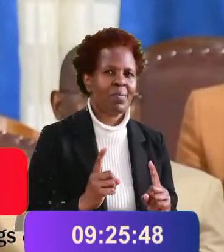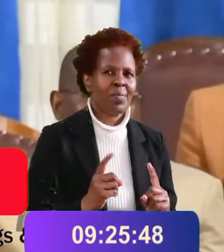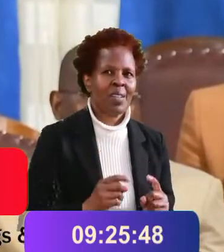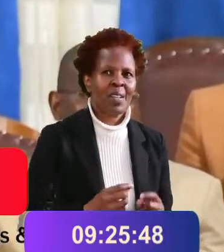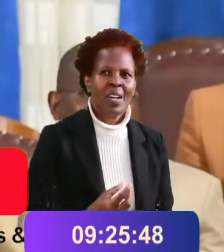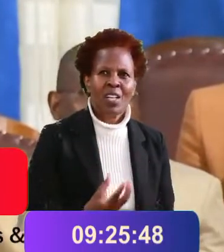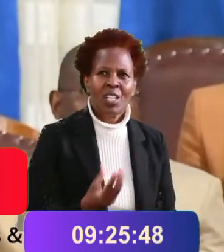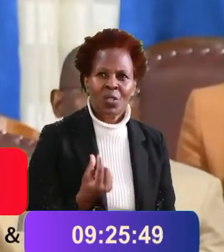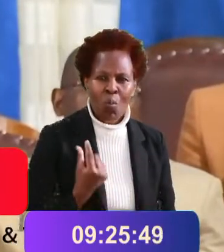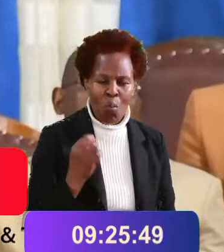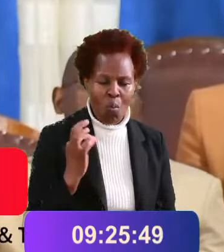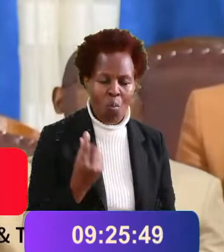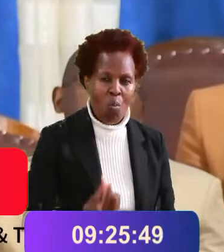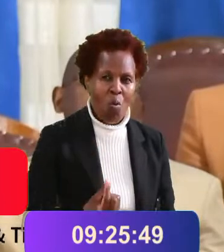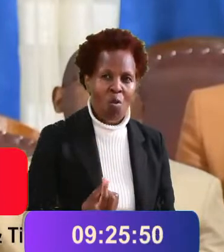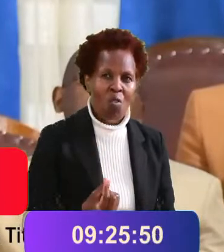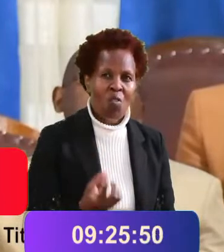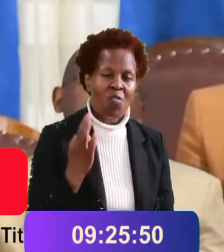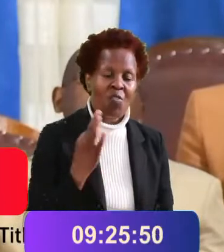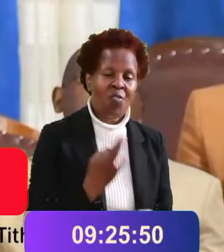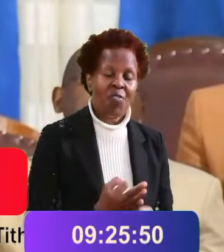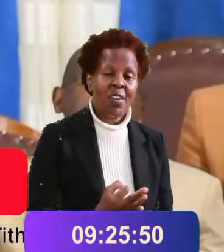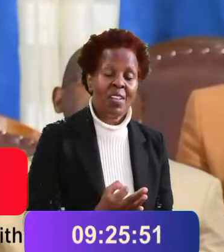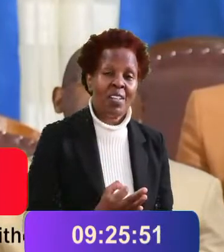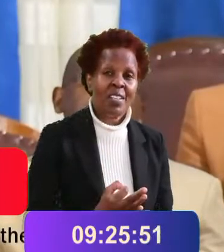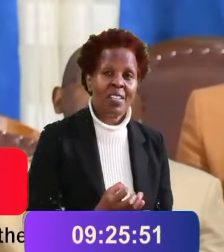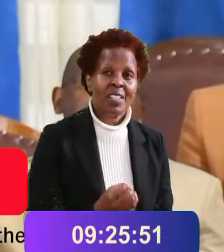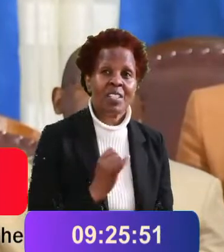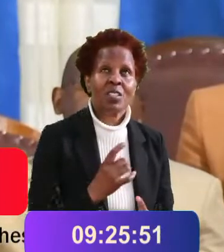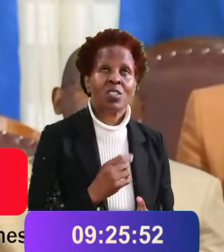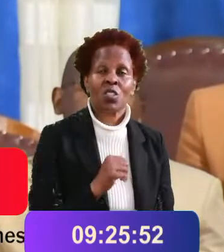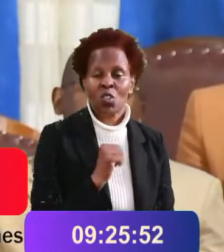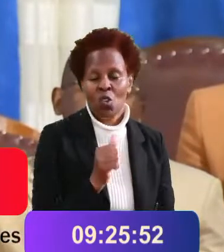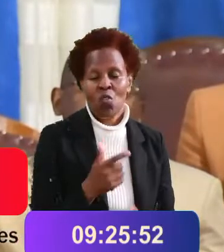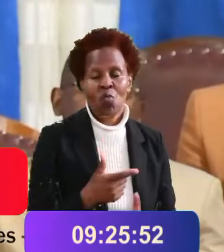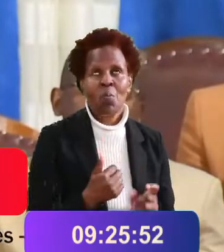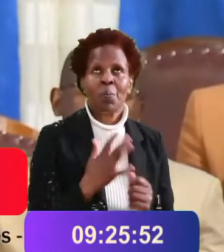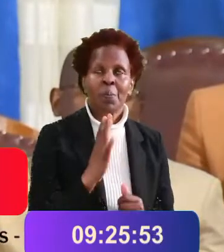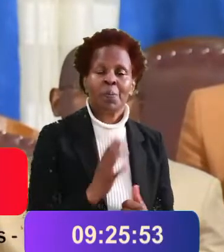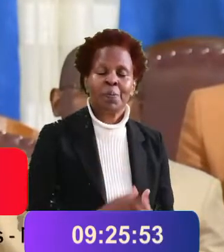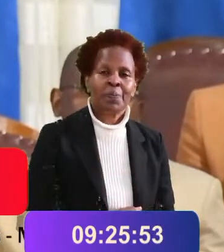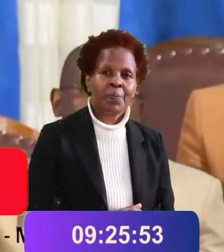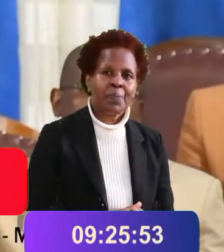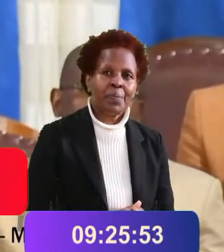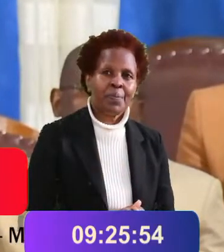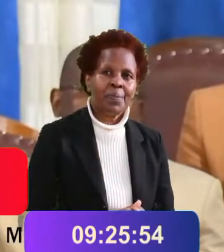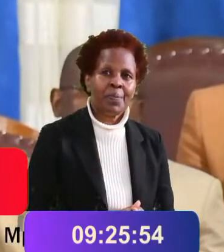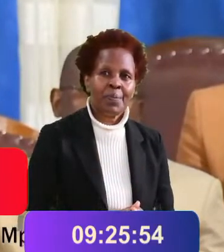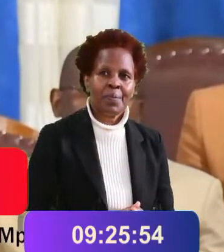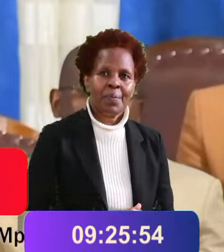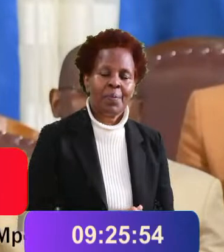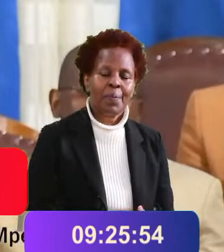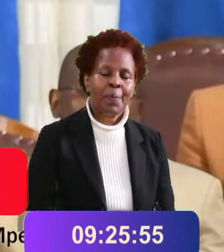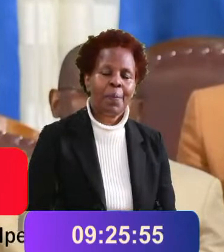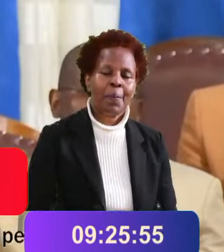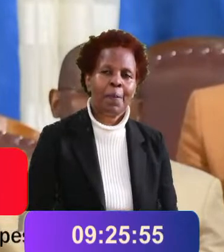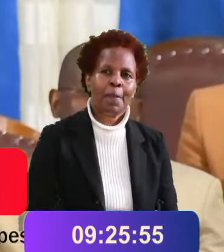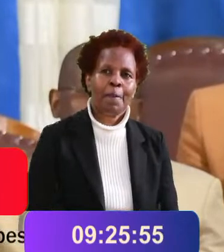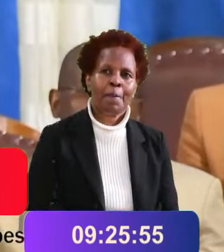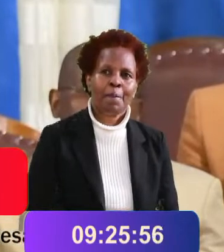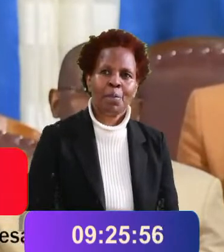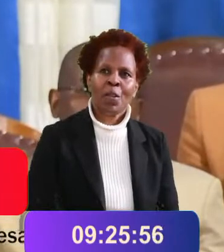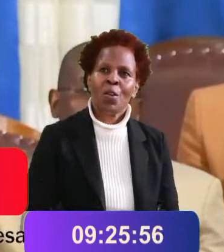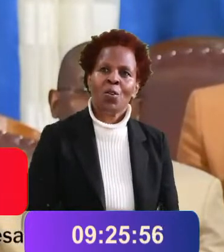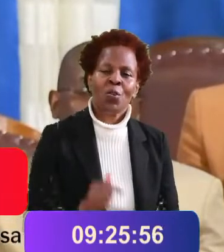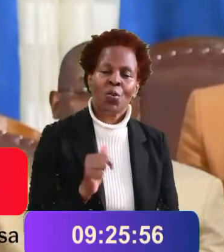a faith that has not moved from the level you received it at. We